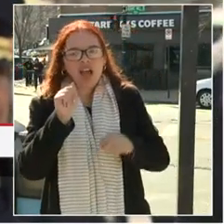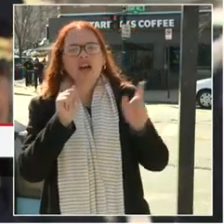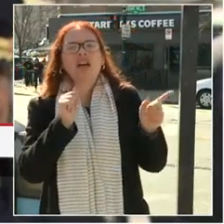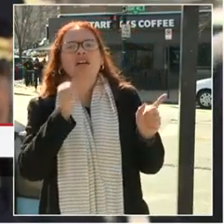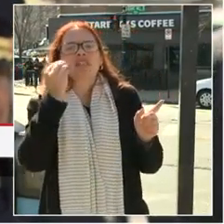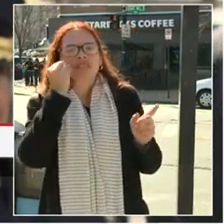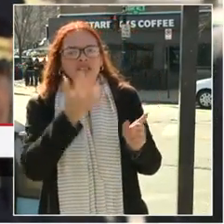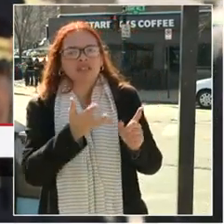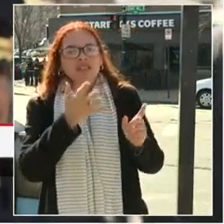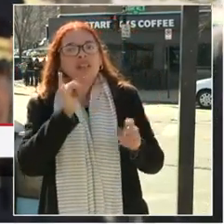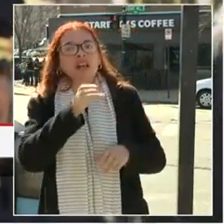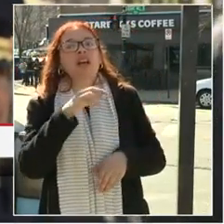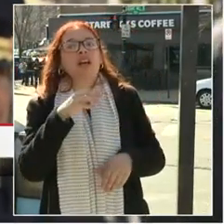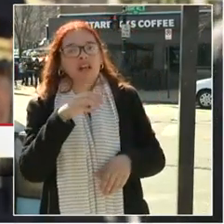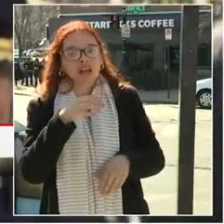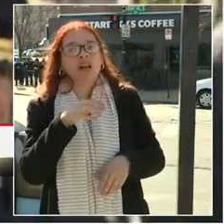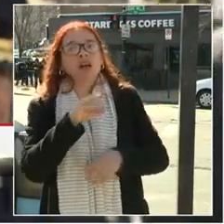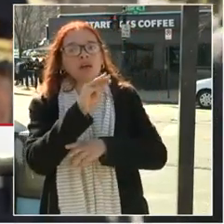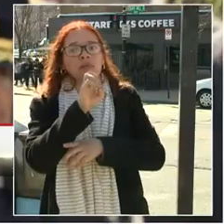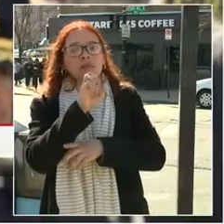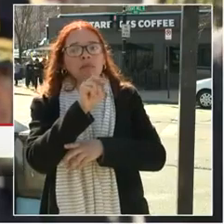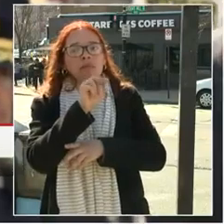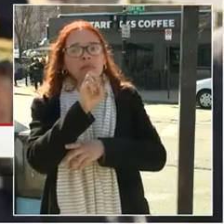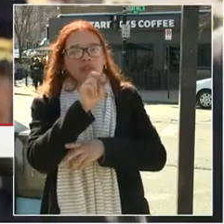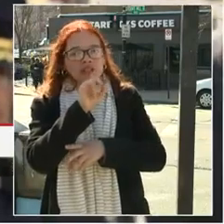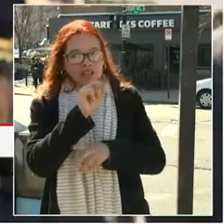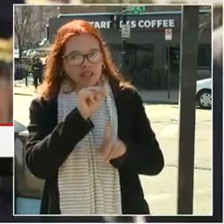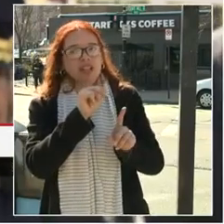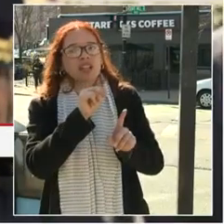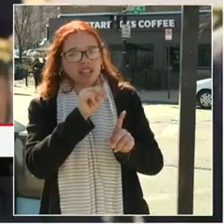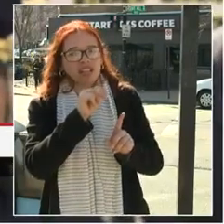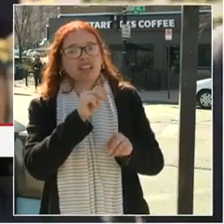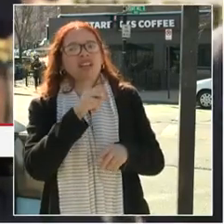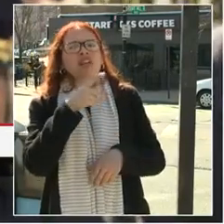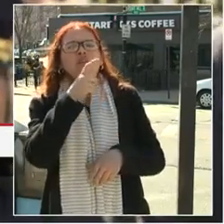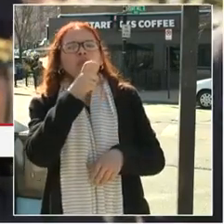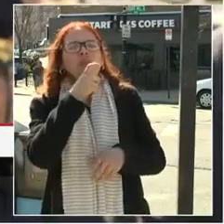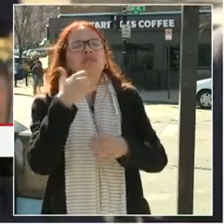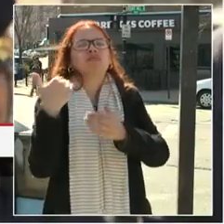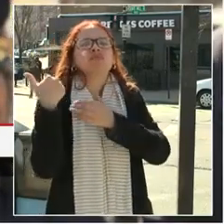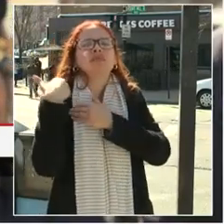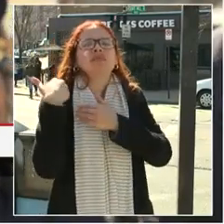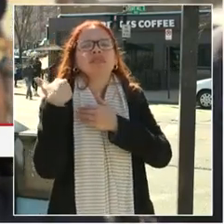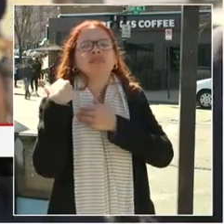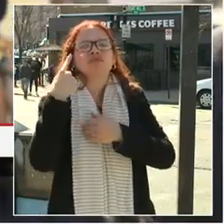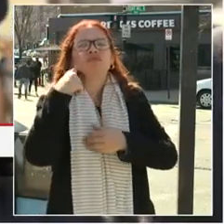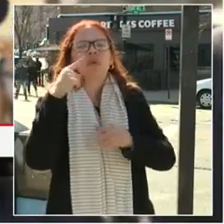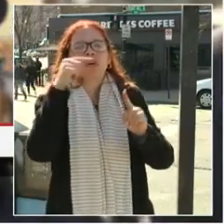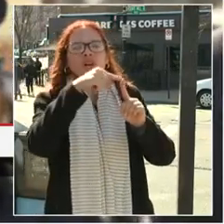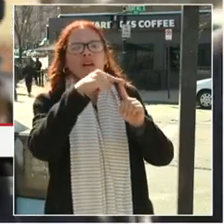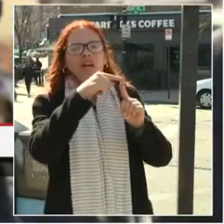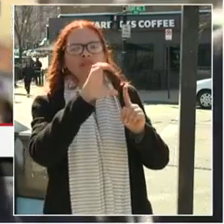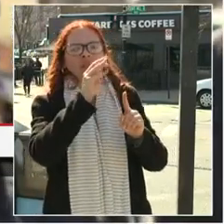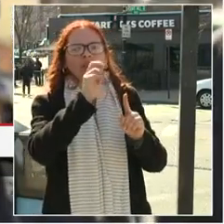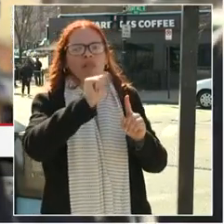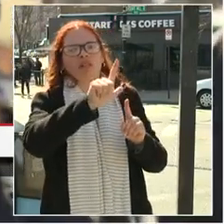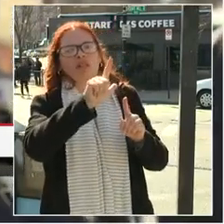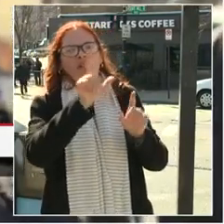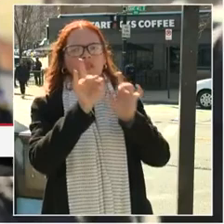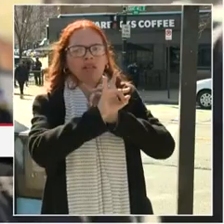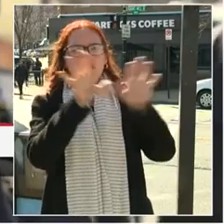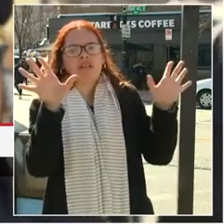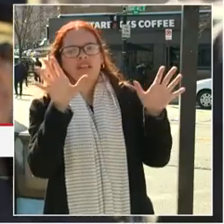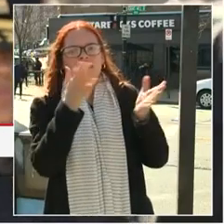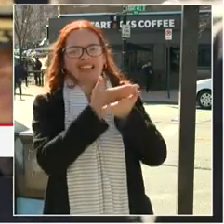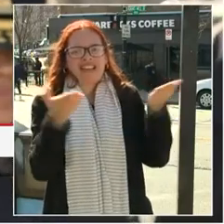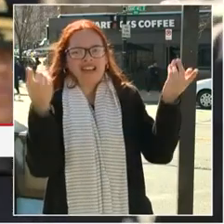Mendelson was asked a few questions on who bears responsibility for the criminal overhaul getting to where it is today. He was also